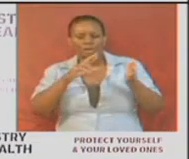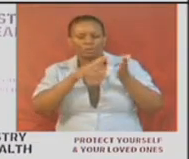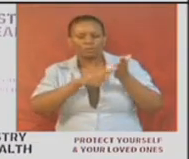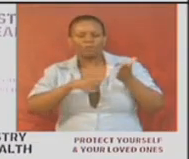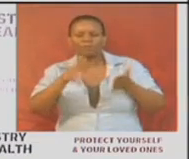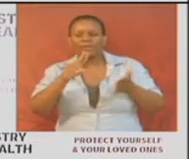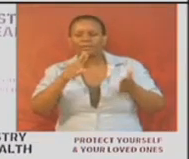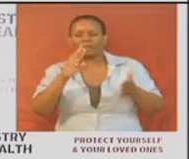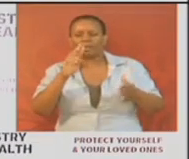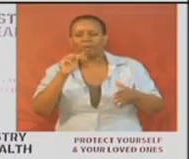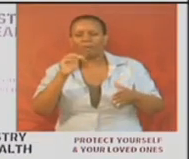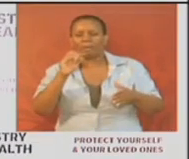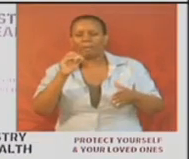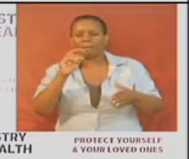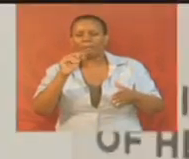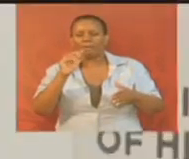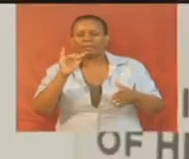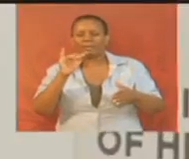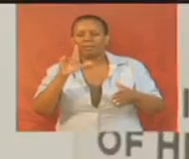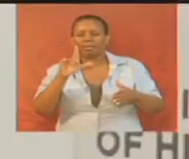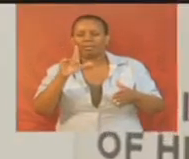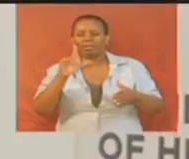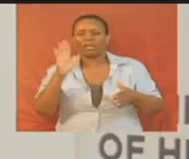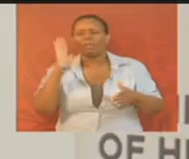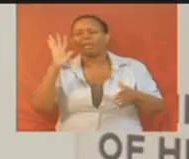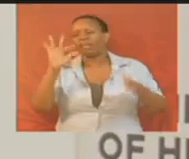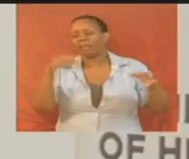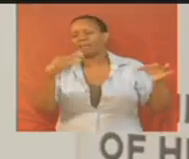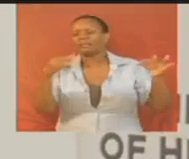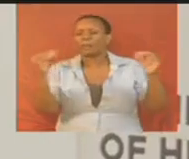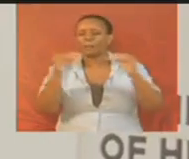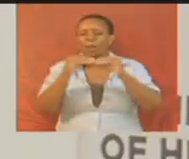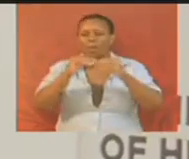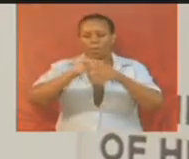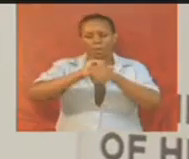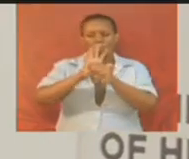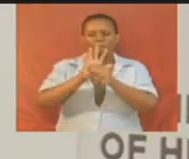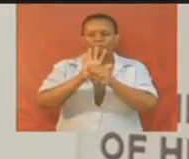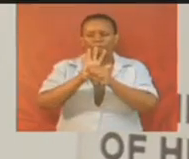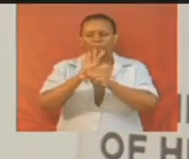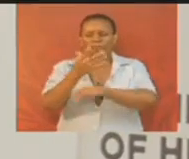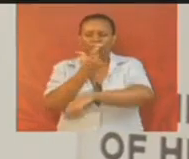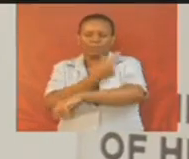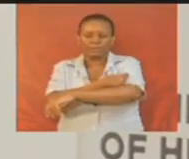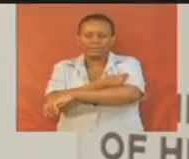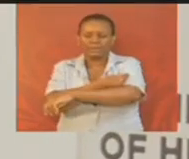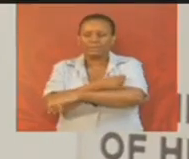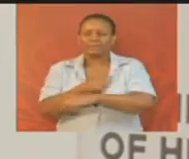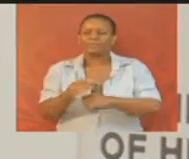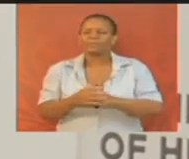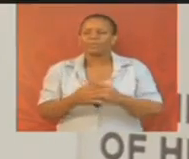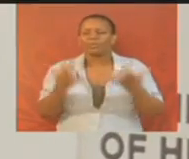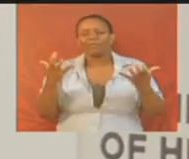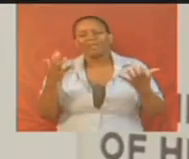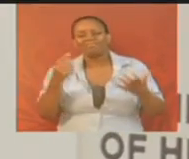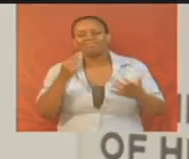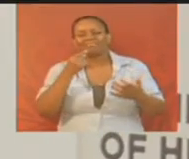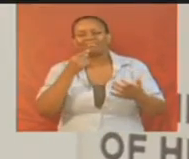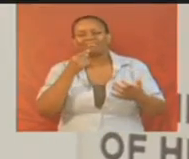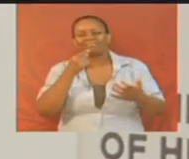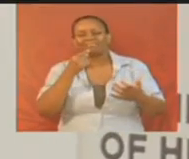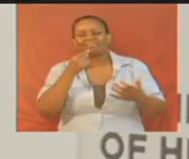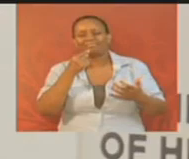Professor. First slide, please. I'd like to start off by thanking Dr. Parasram for his kind invitation to speak